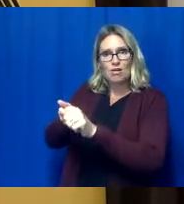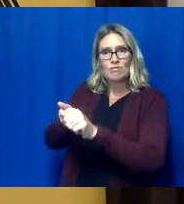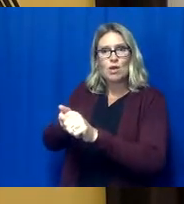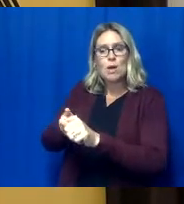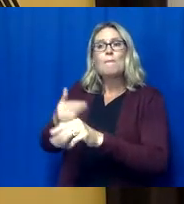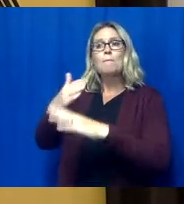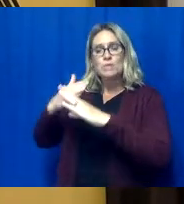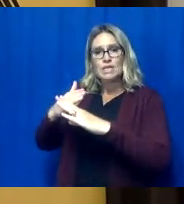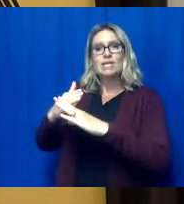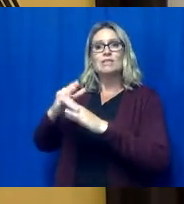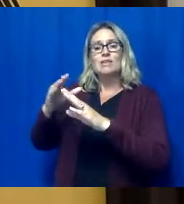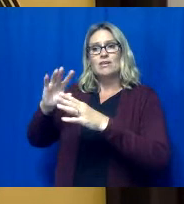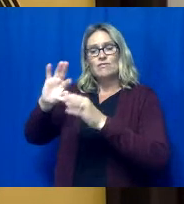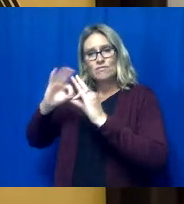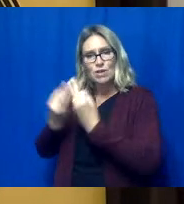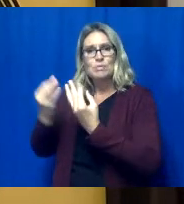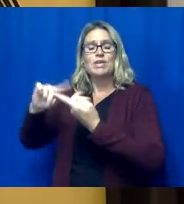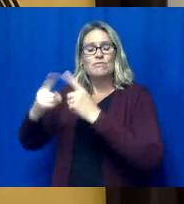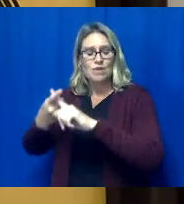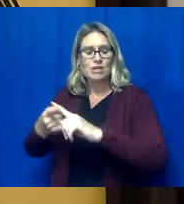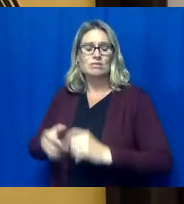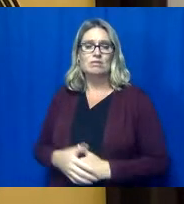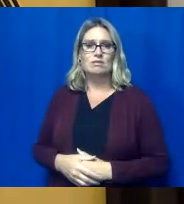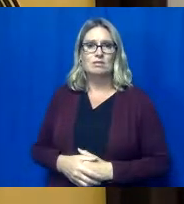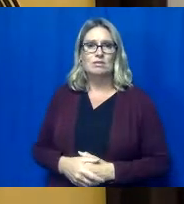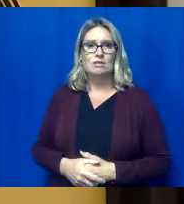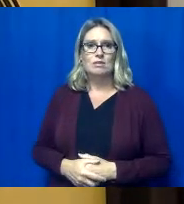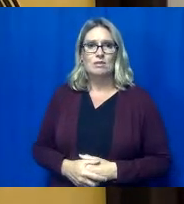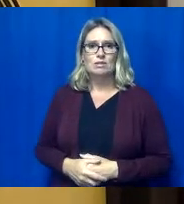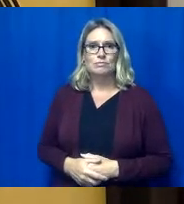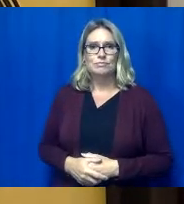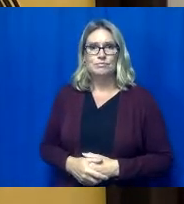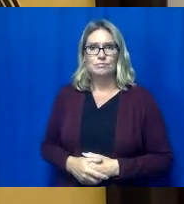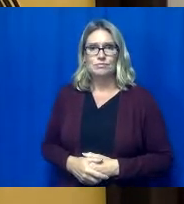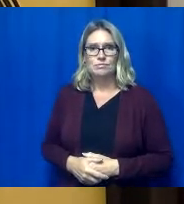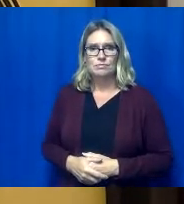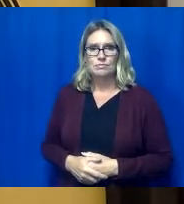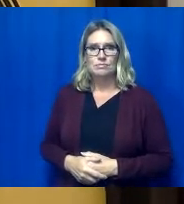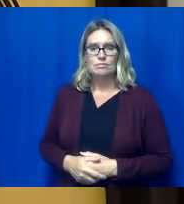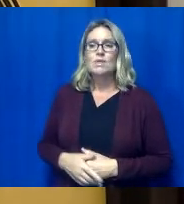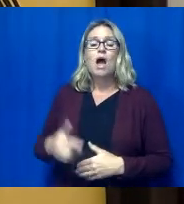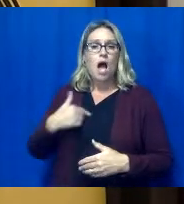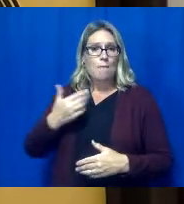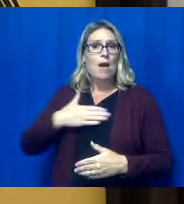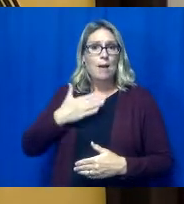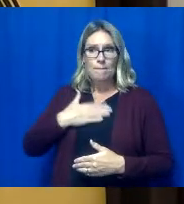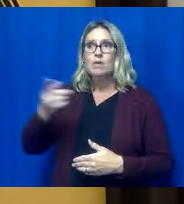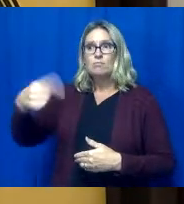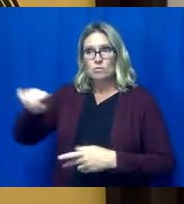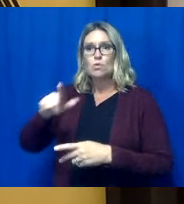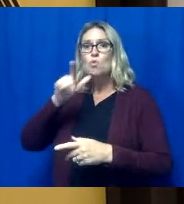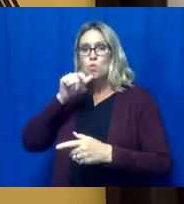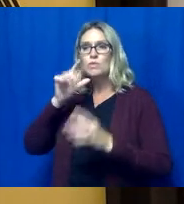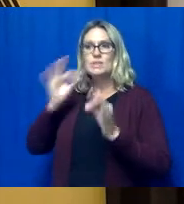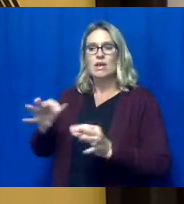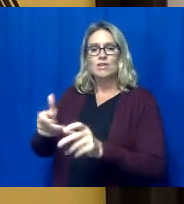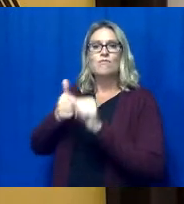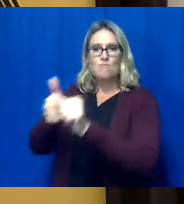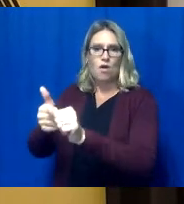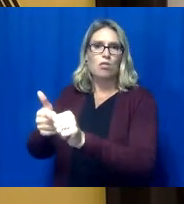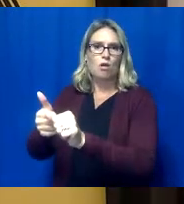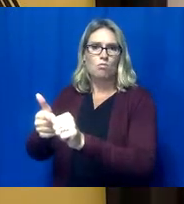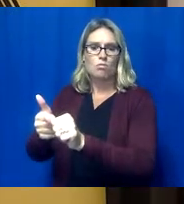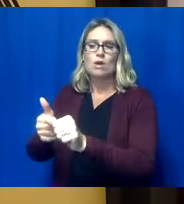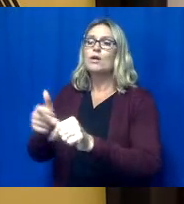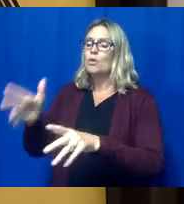ones. I appreciate that so many of you are choosing to follow the measures now in place, and that you will continue to